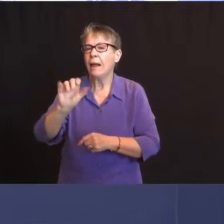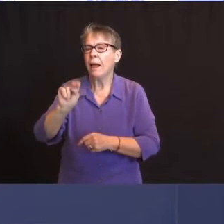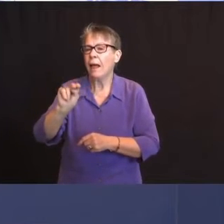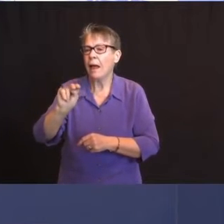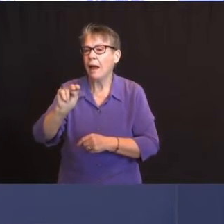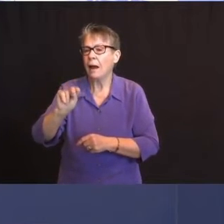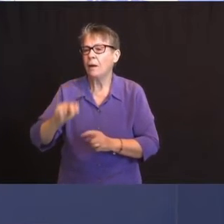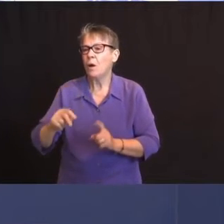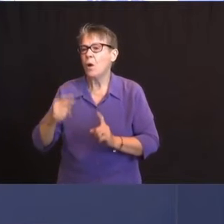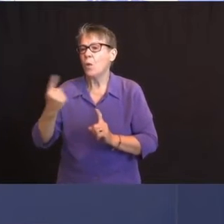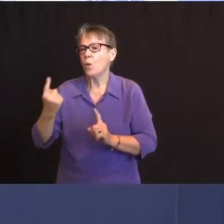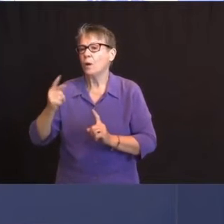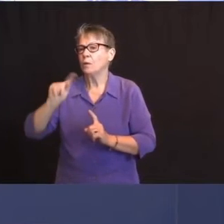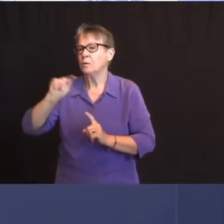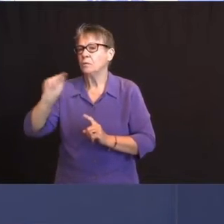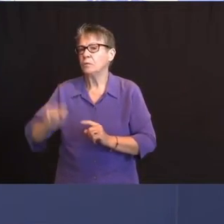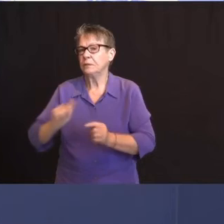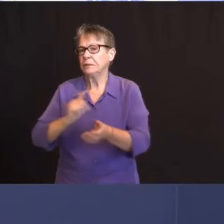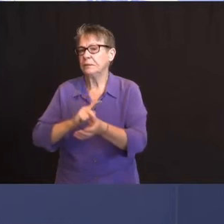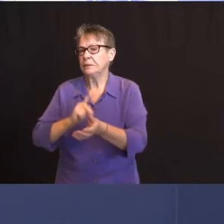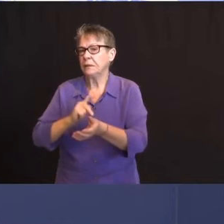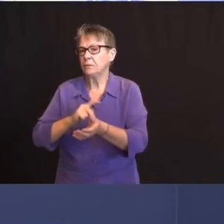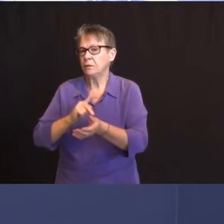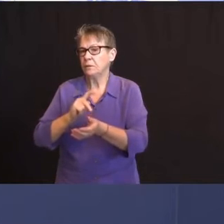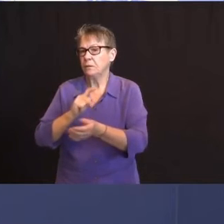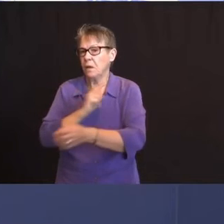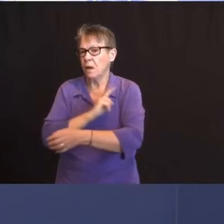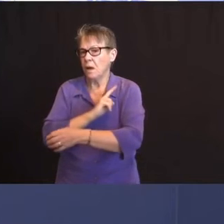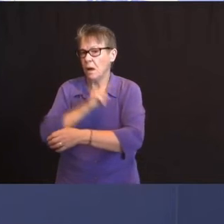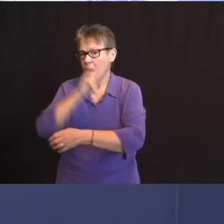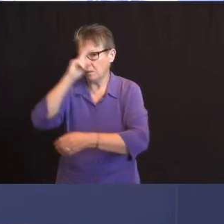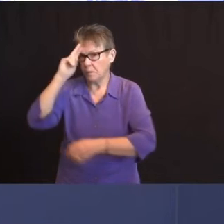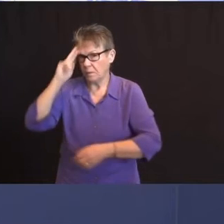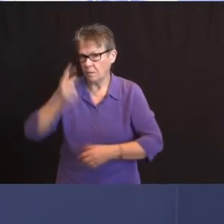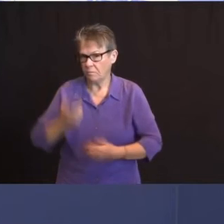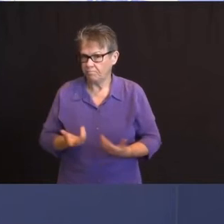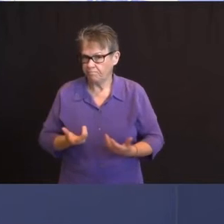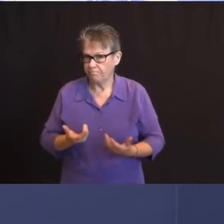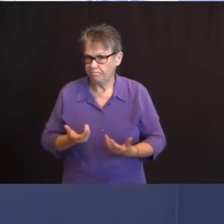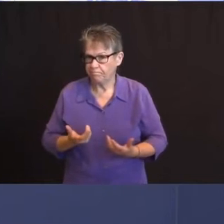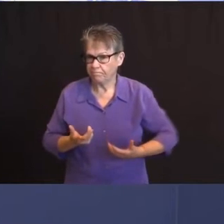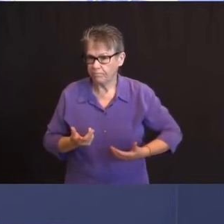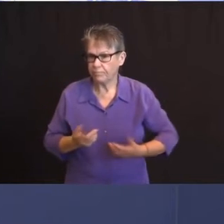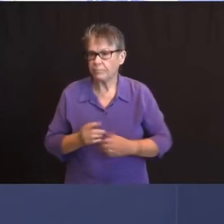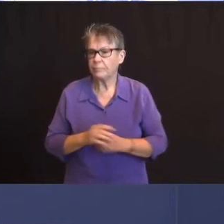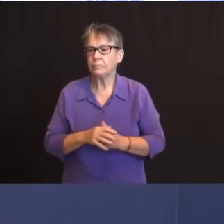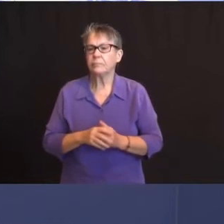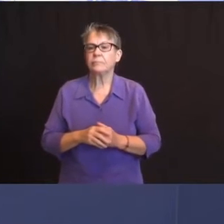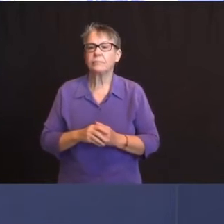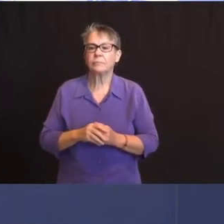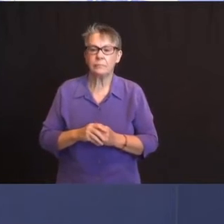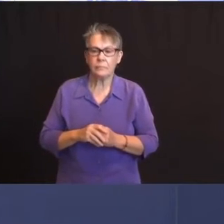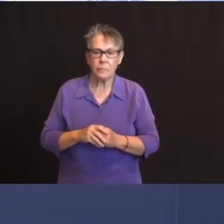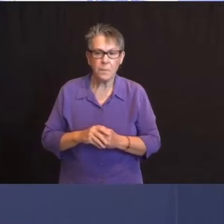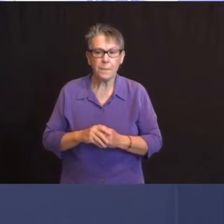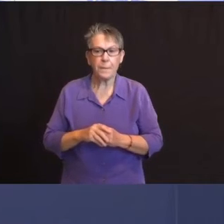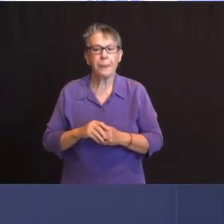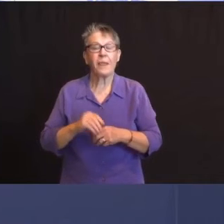residents across the 4 hospitals. Our positivity, based upon December 3rd, remains high,